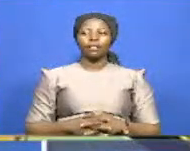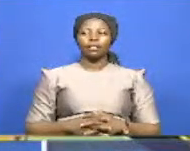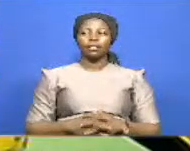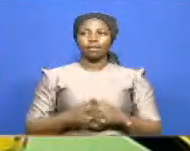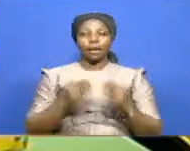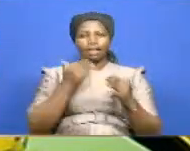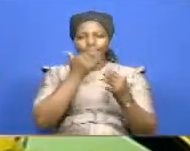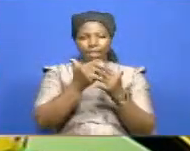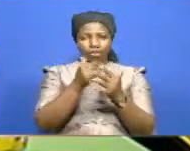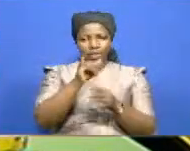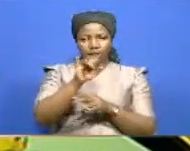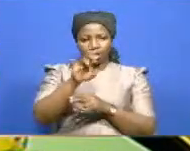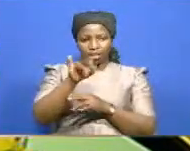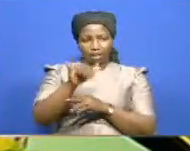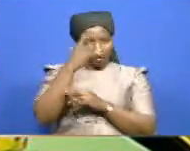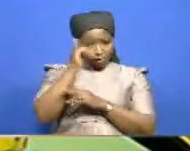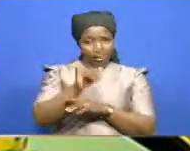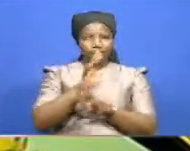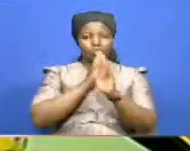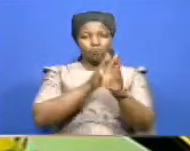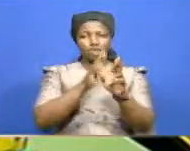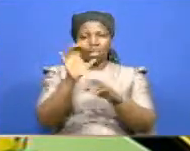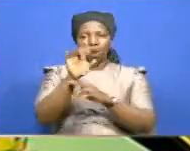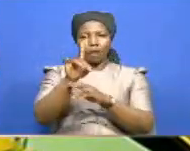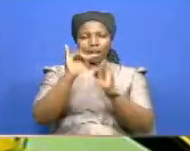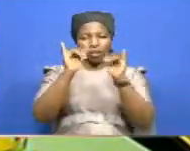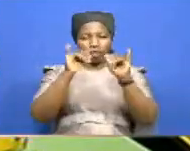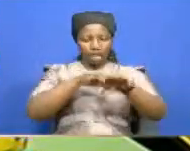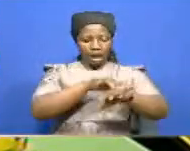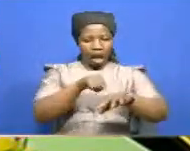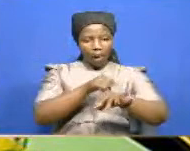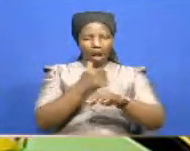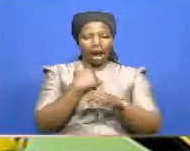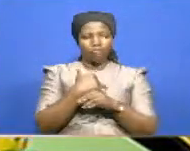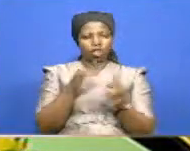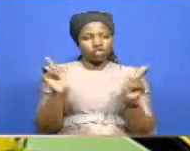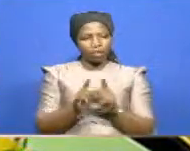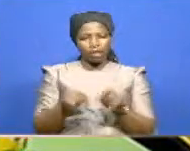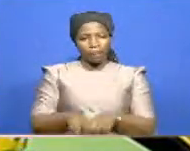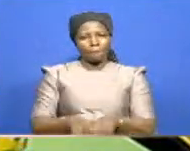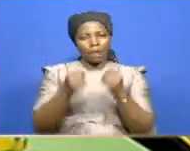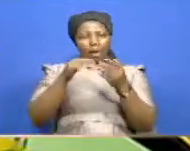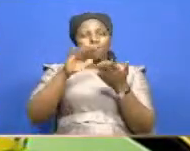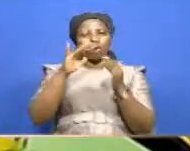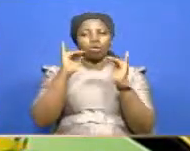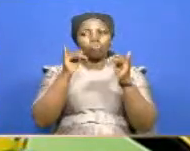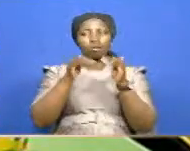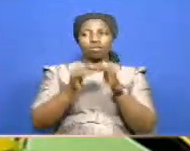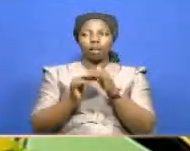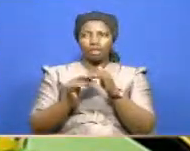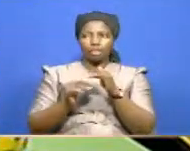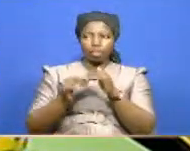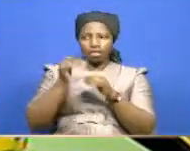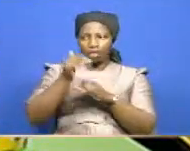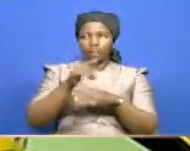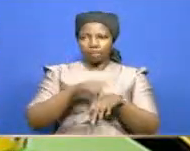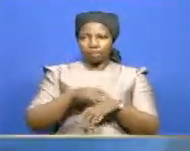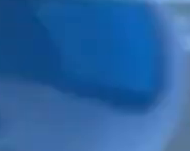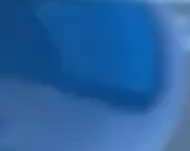Thank you, Suleiman Yeri, for that report. Channel 1 News Hour takes a very short break. More news on the other end. Don't go